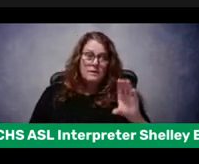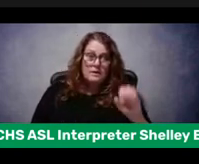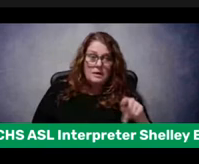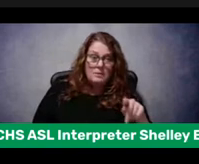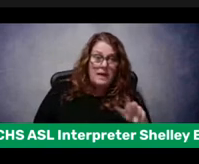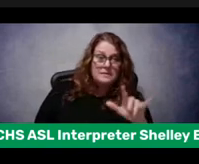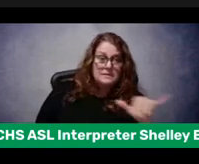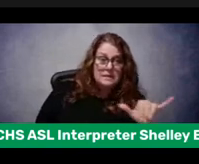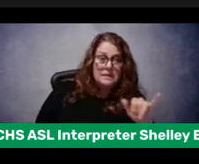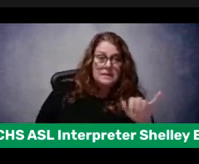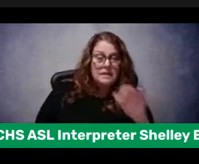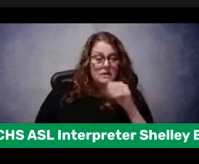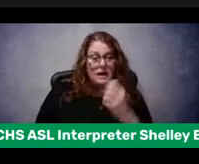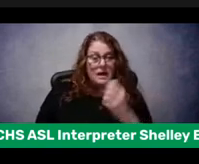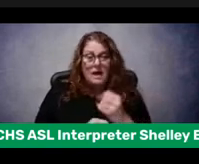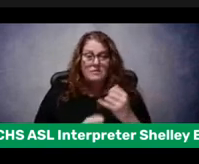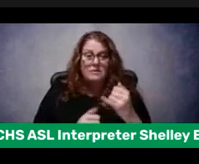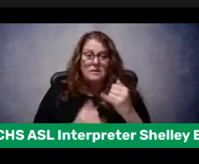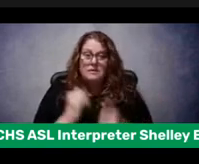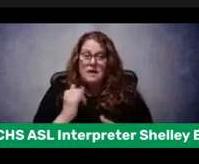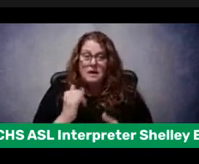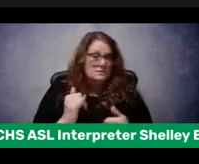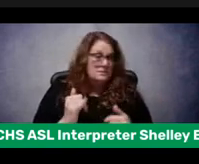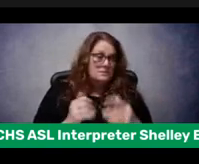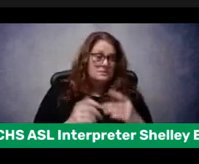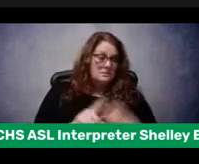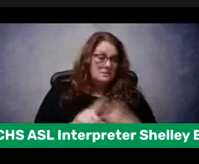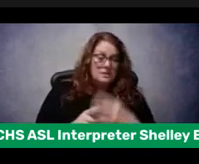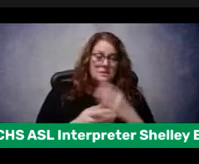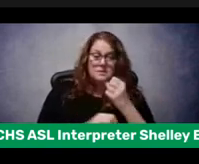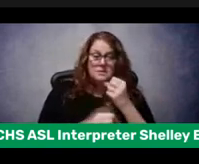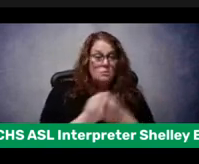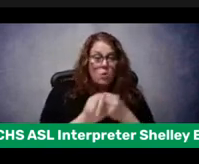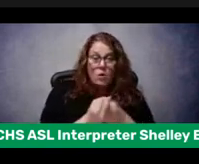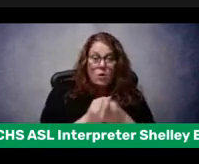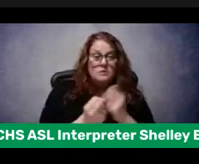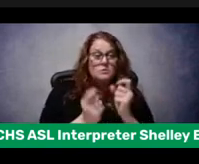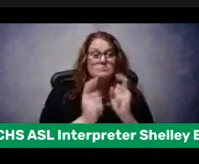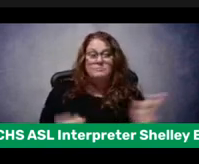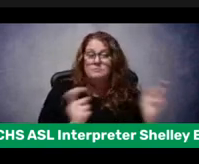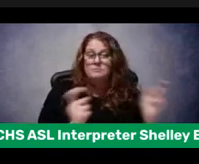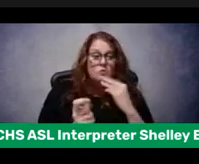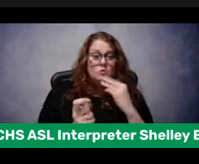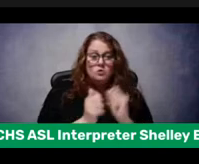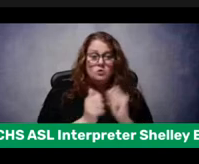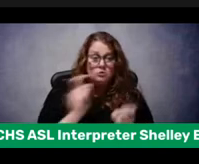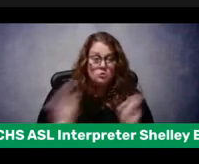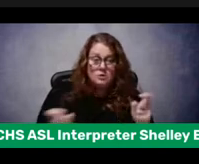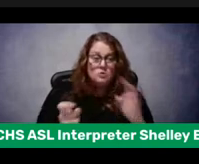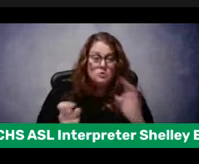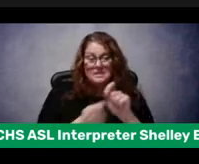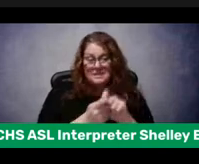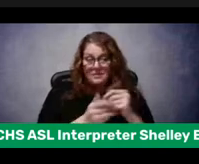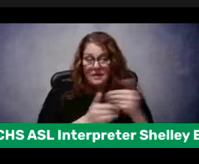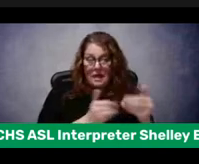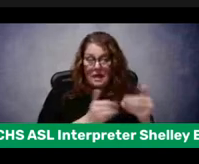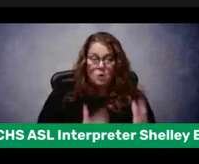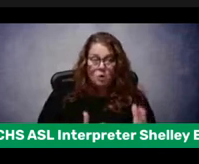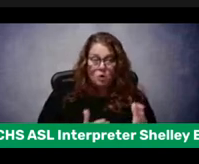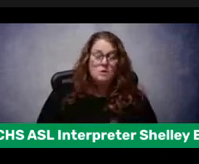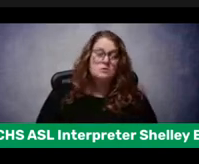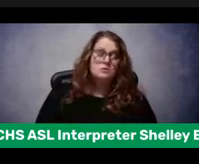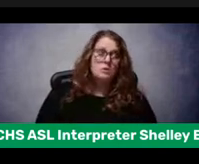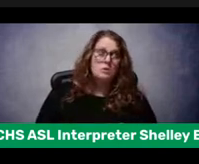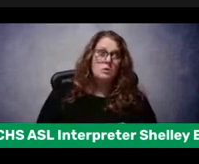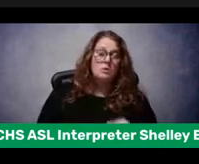have last mile support to get food directly to their distribution or maybe to a specific neighbor. So